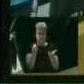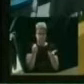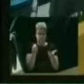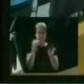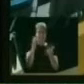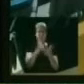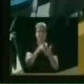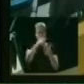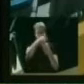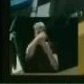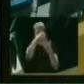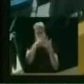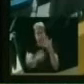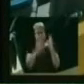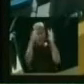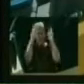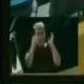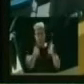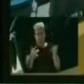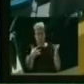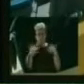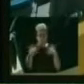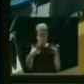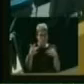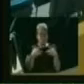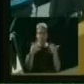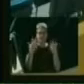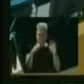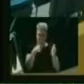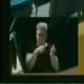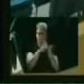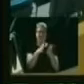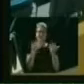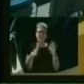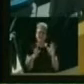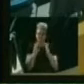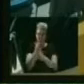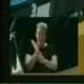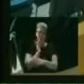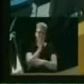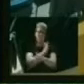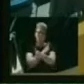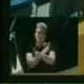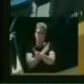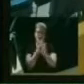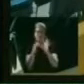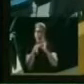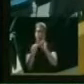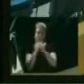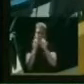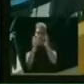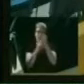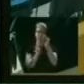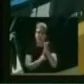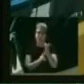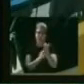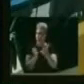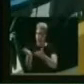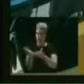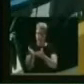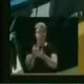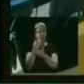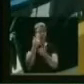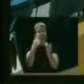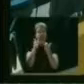all of the issues of concern have been addressed by the board as it relates to the contract before you.